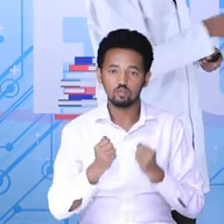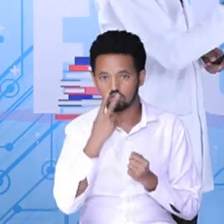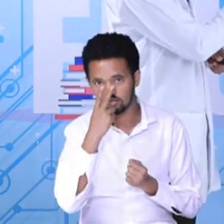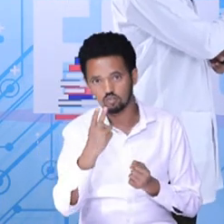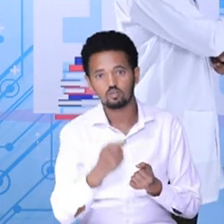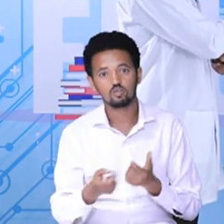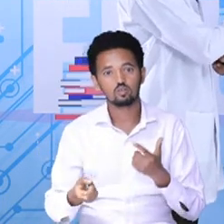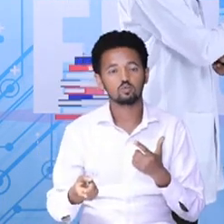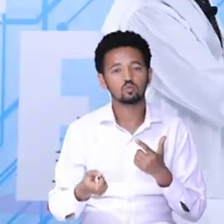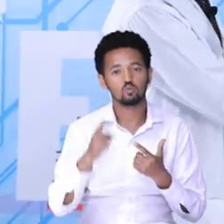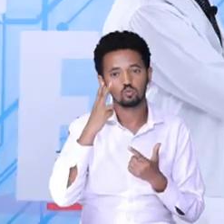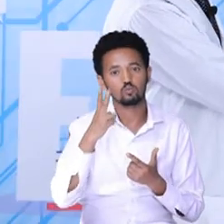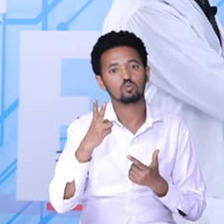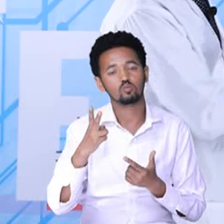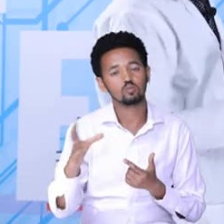terms.